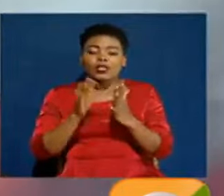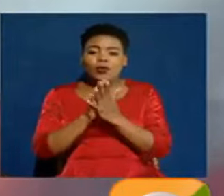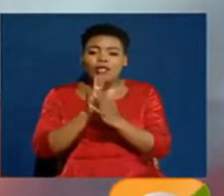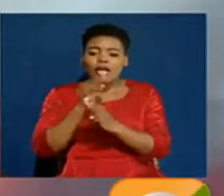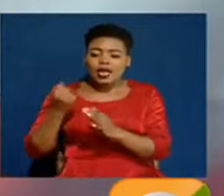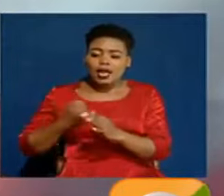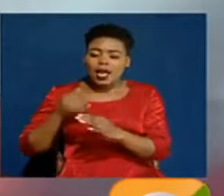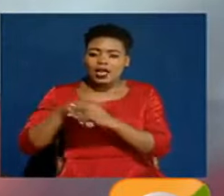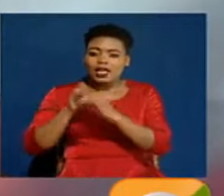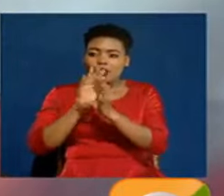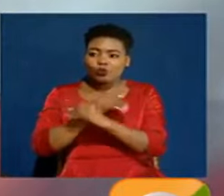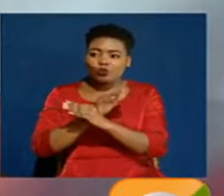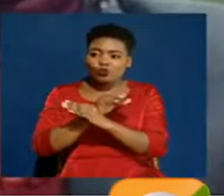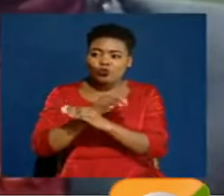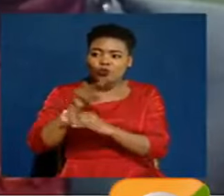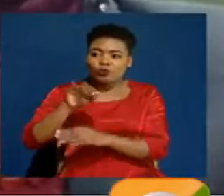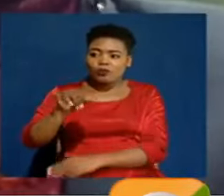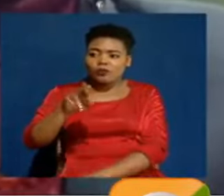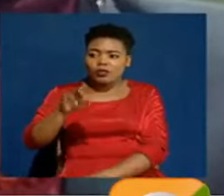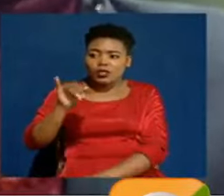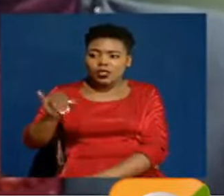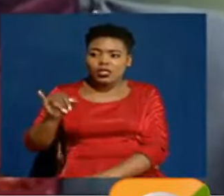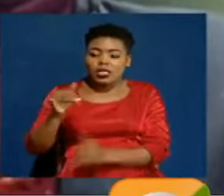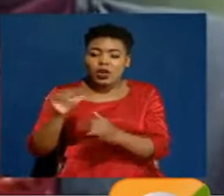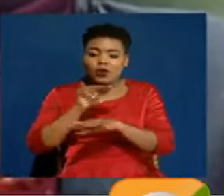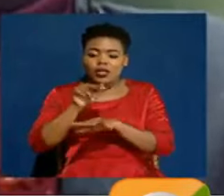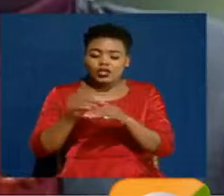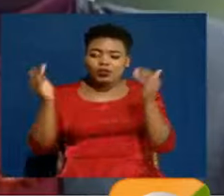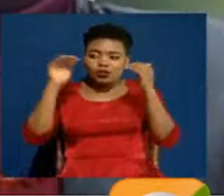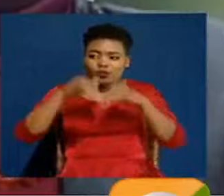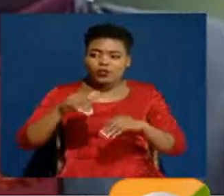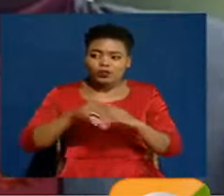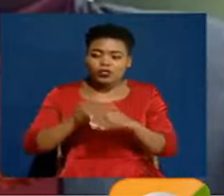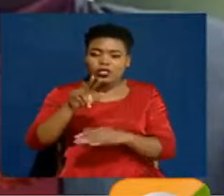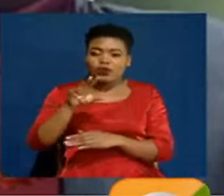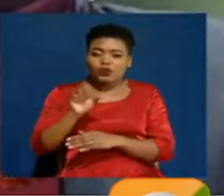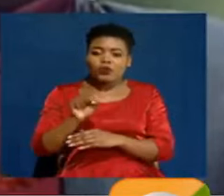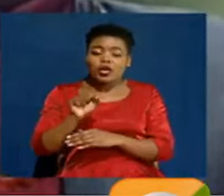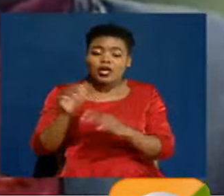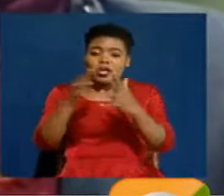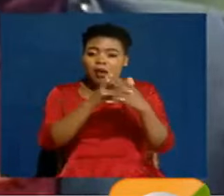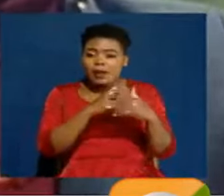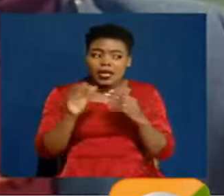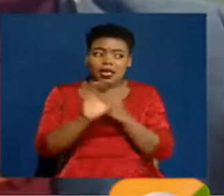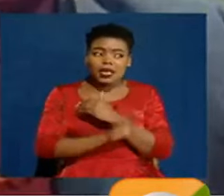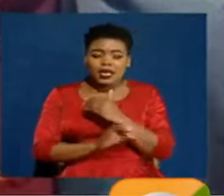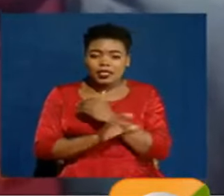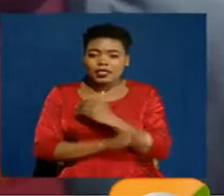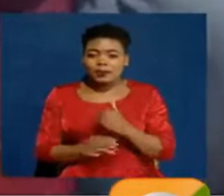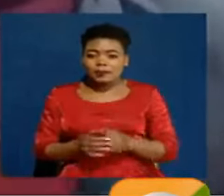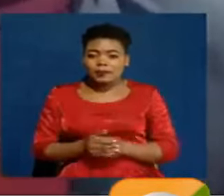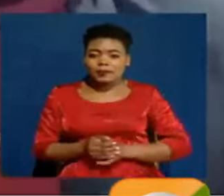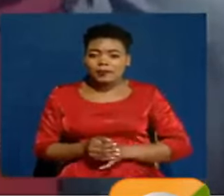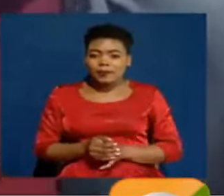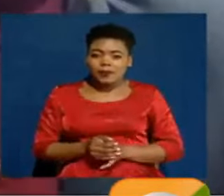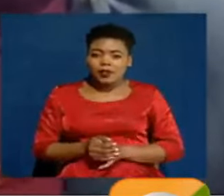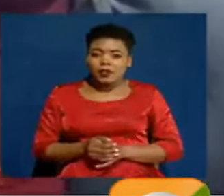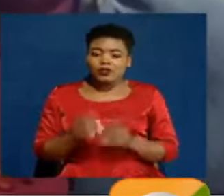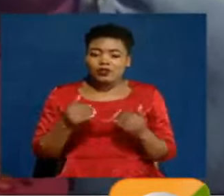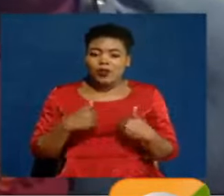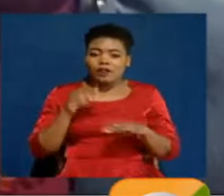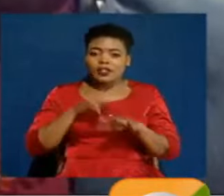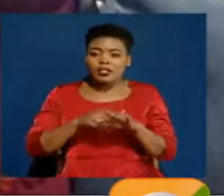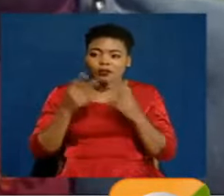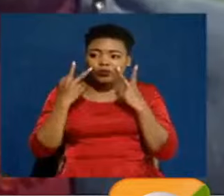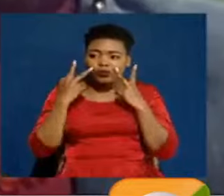of getting the highlights of the Democratic National Convention in the U.S., and I'm sure having come across clips or even taken the time to watch